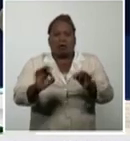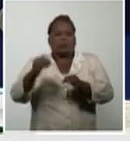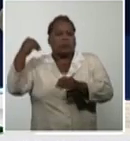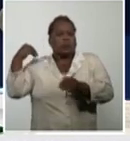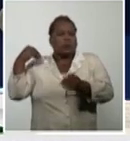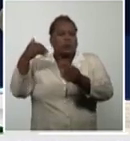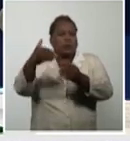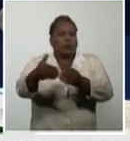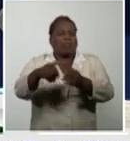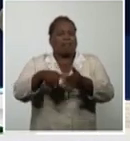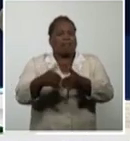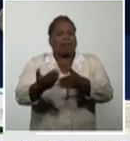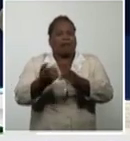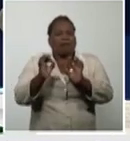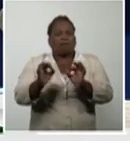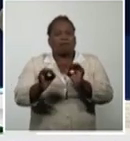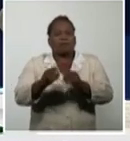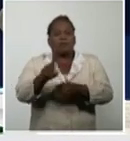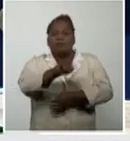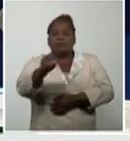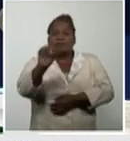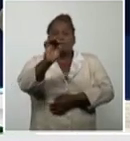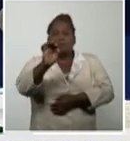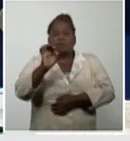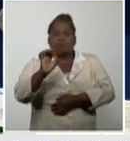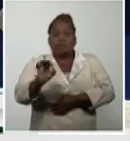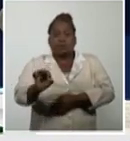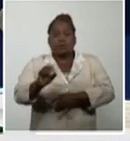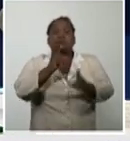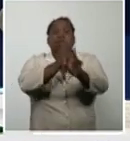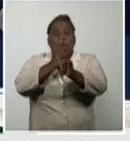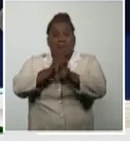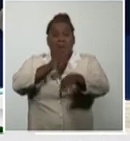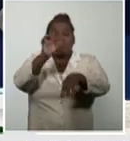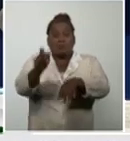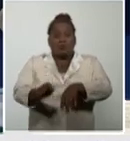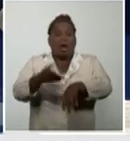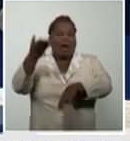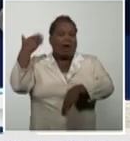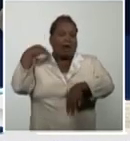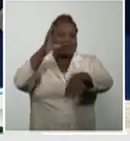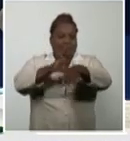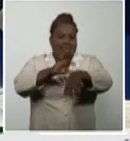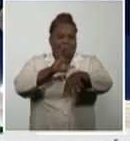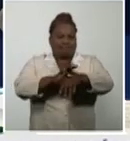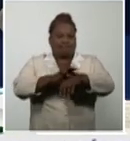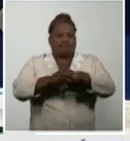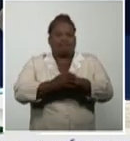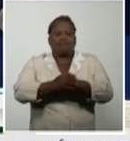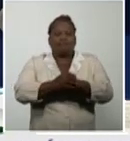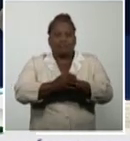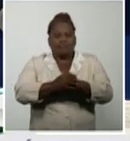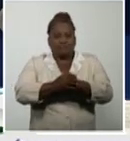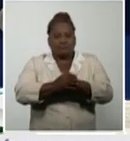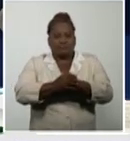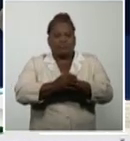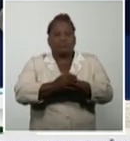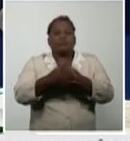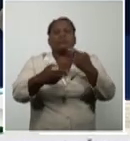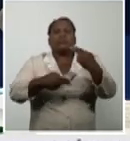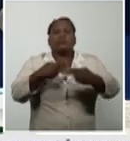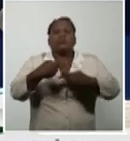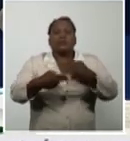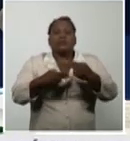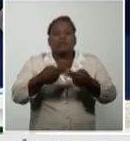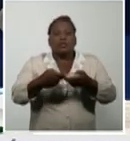cases are all Cuban, a situation that has been going on for several days now. Of the 15 new confirmed